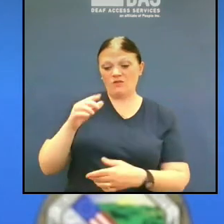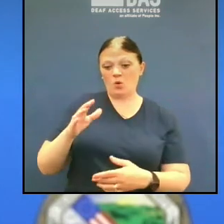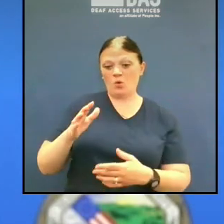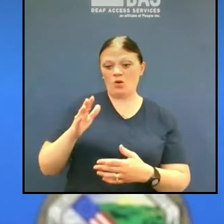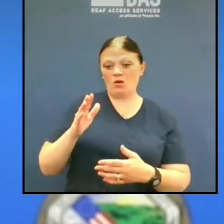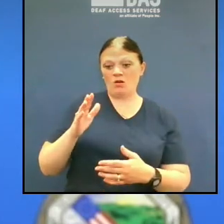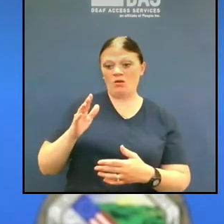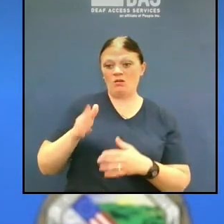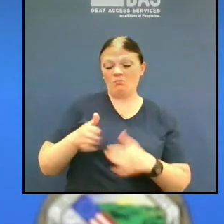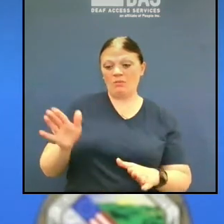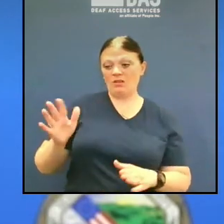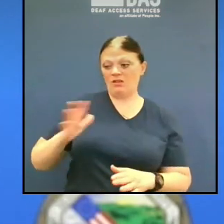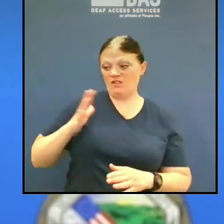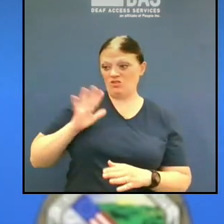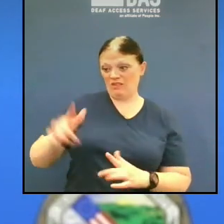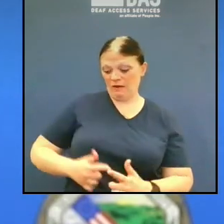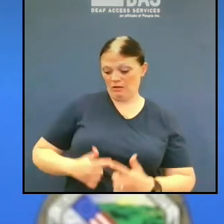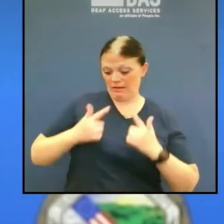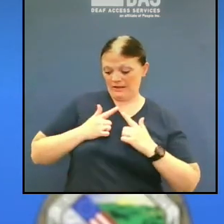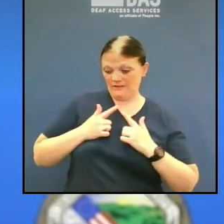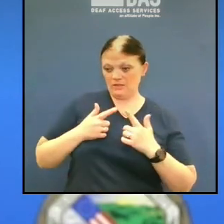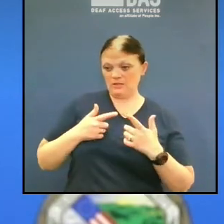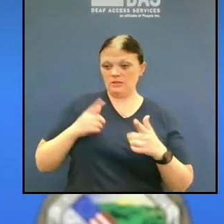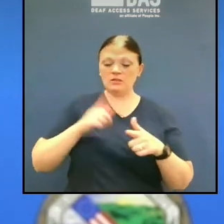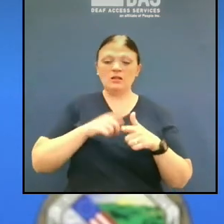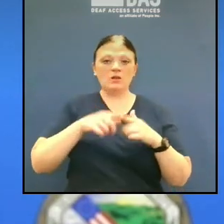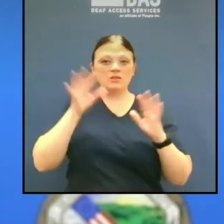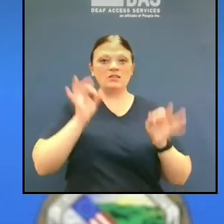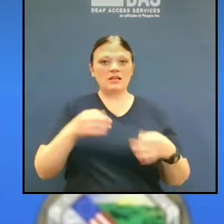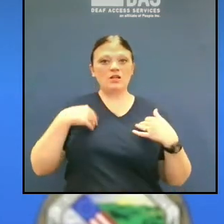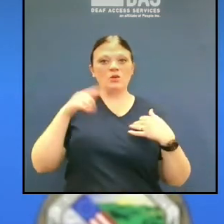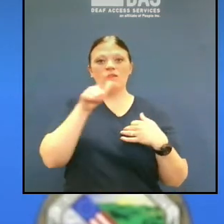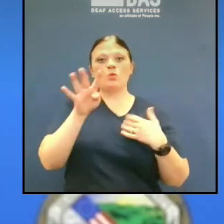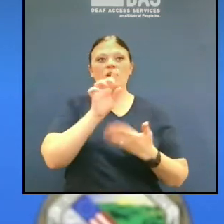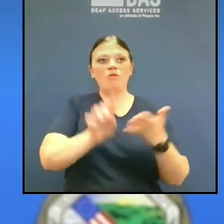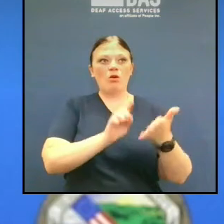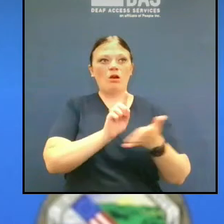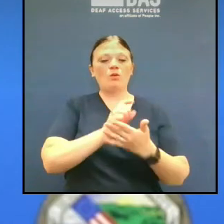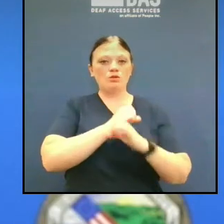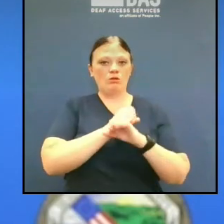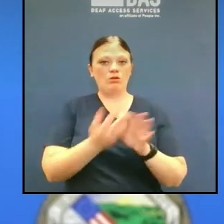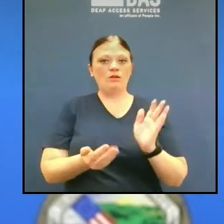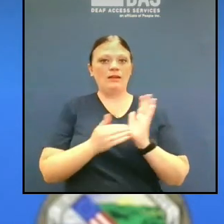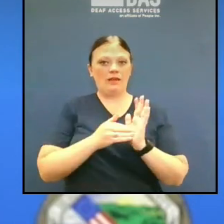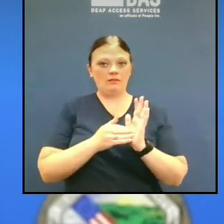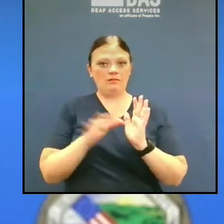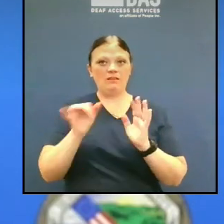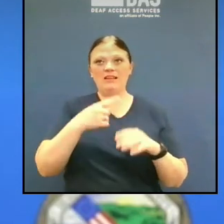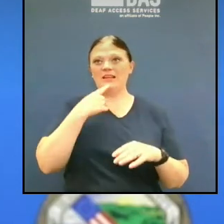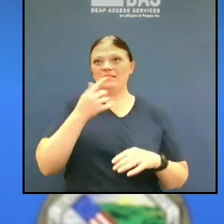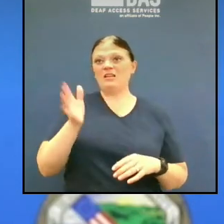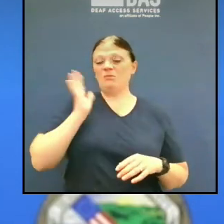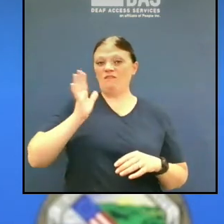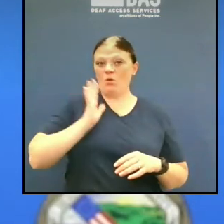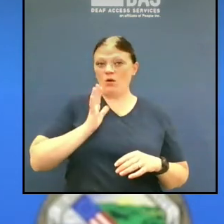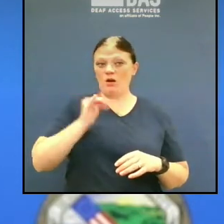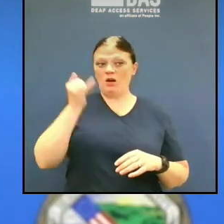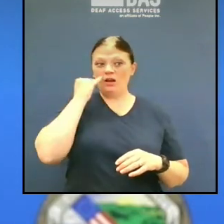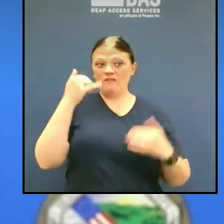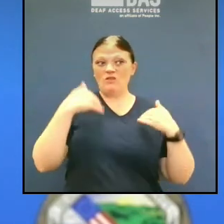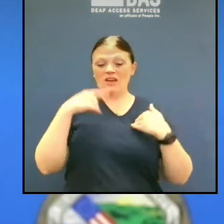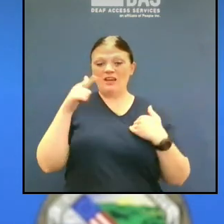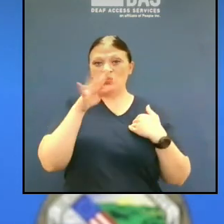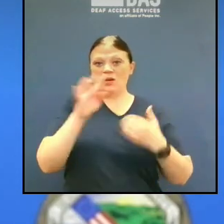officials' lives, it was decided that I should have 24-hour security once again, and as I've said before, if you've ever